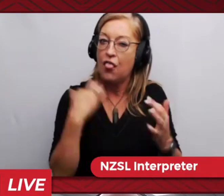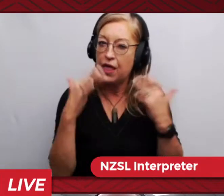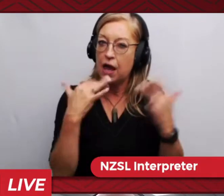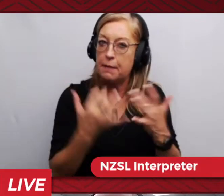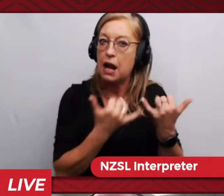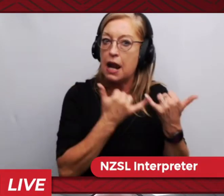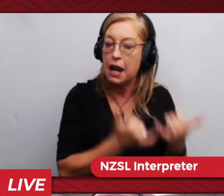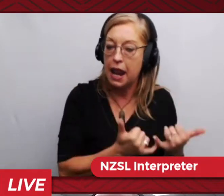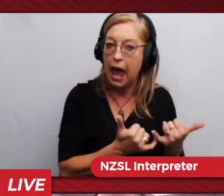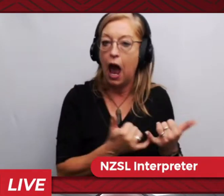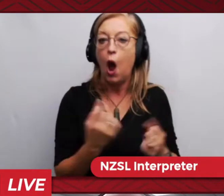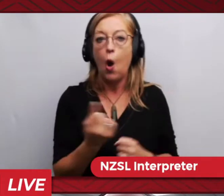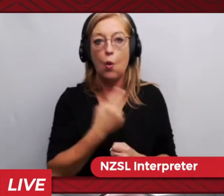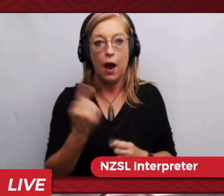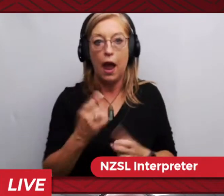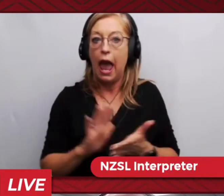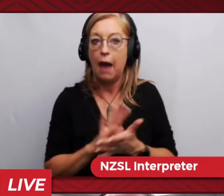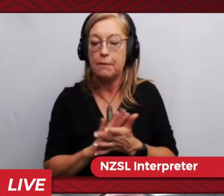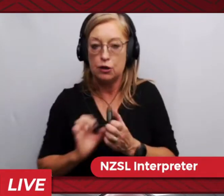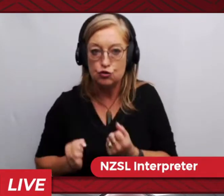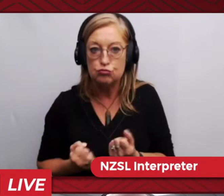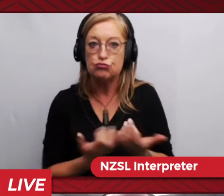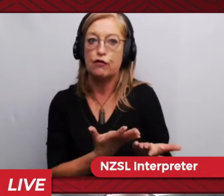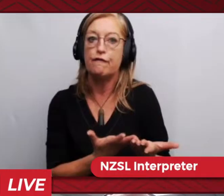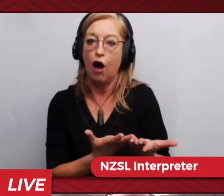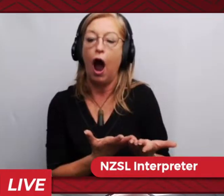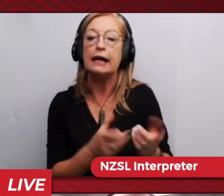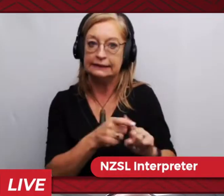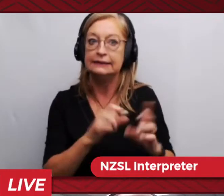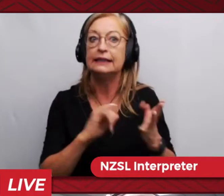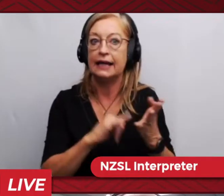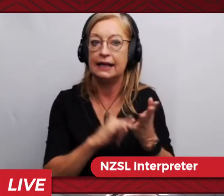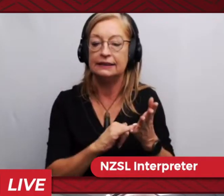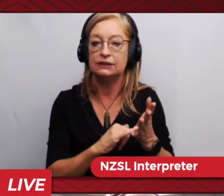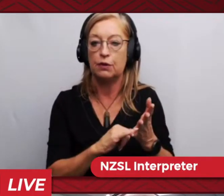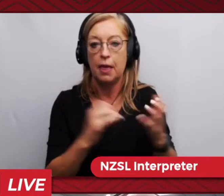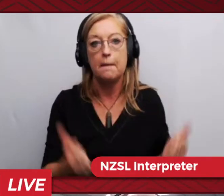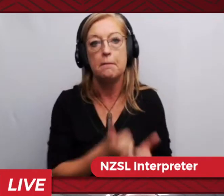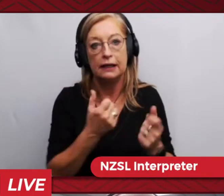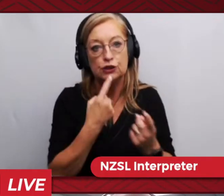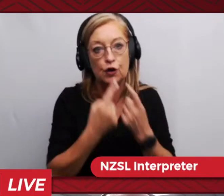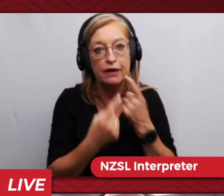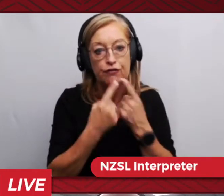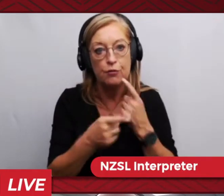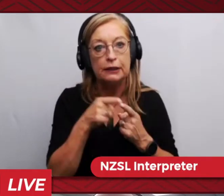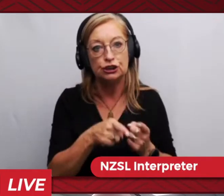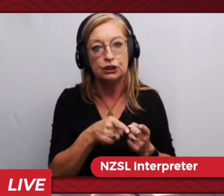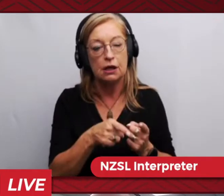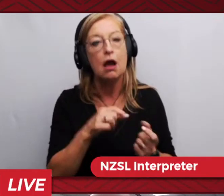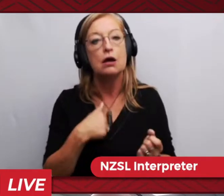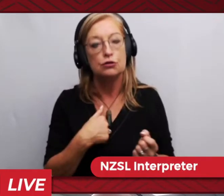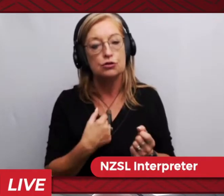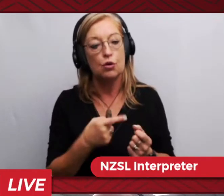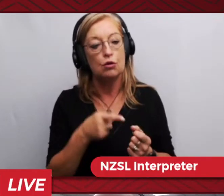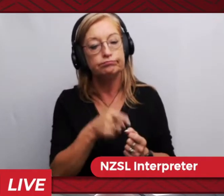much information as we can to inform how they respond and how they support people